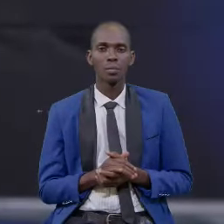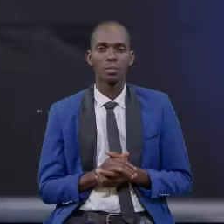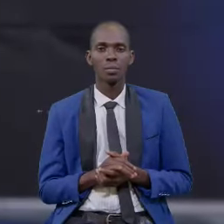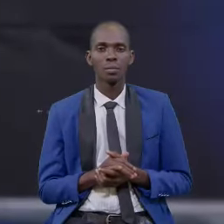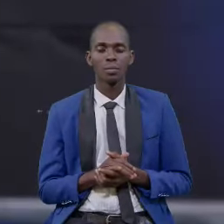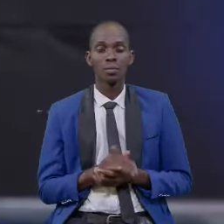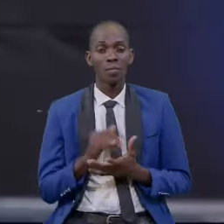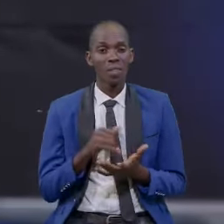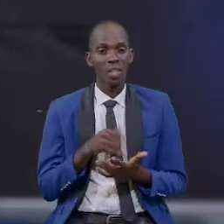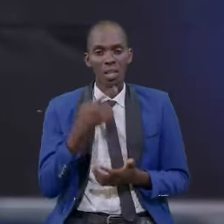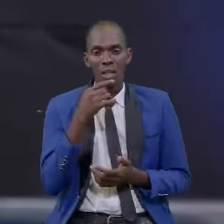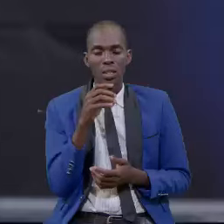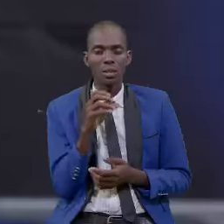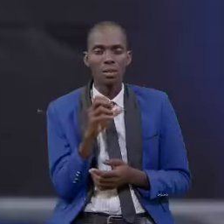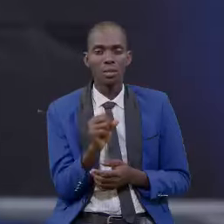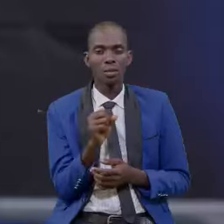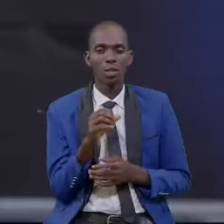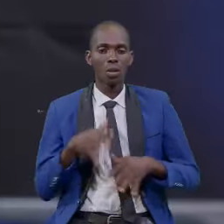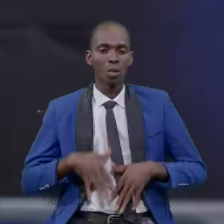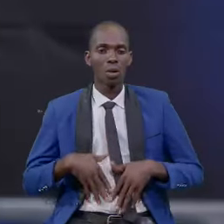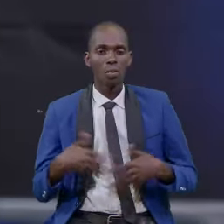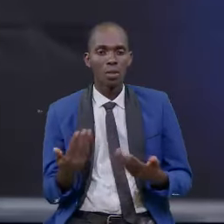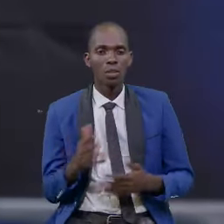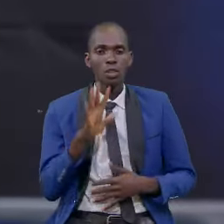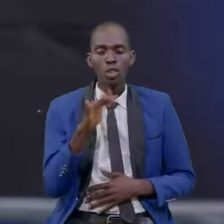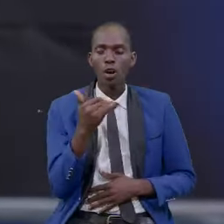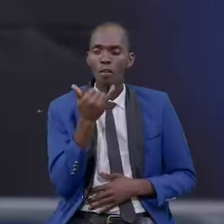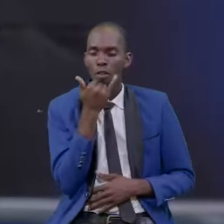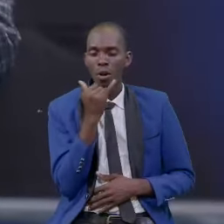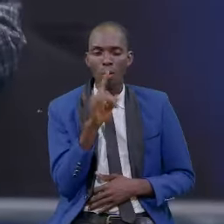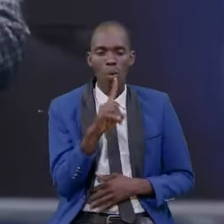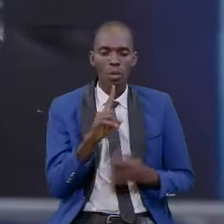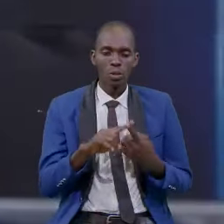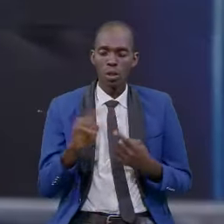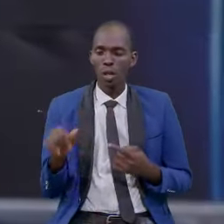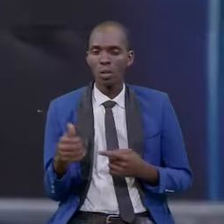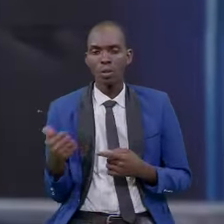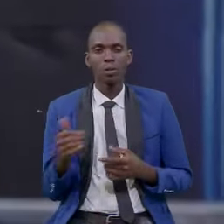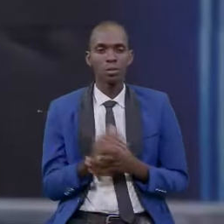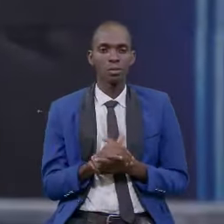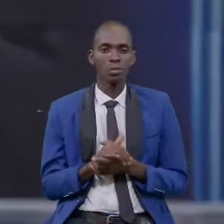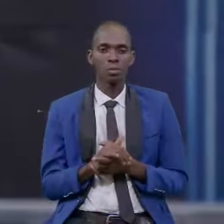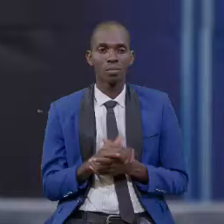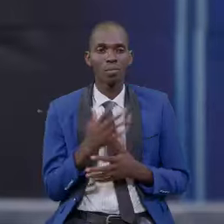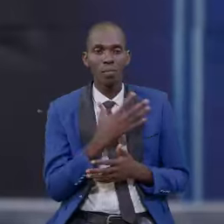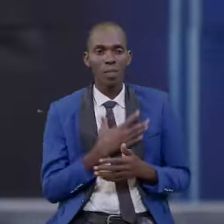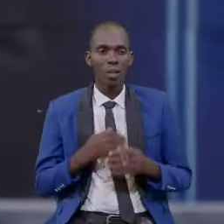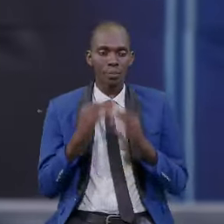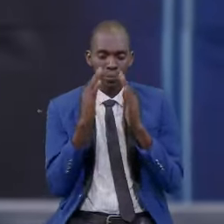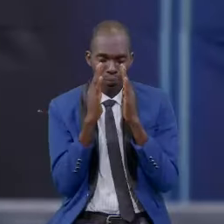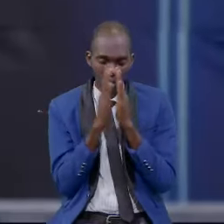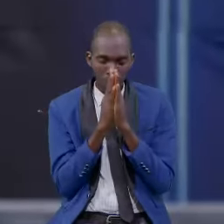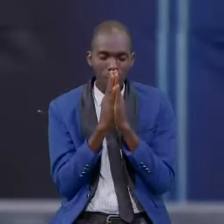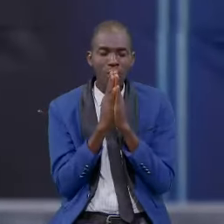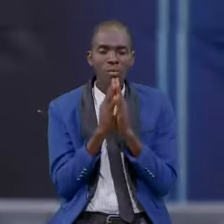it says, confess your faults one to another, and pray one